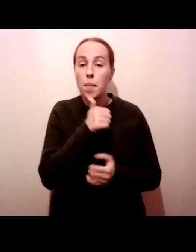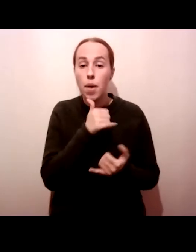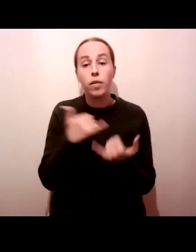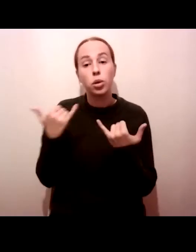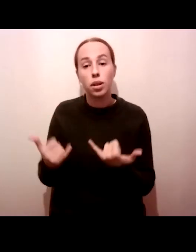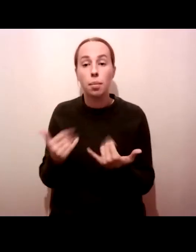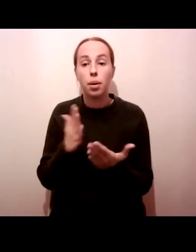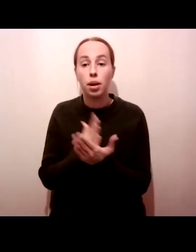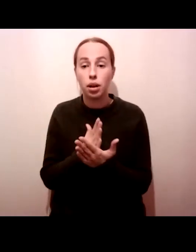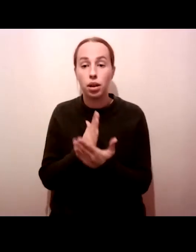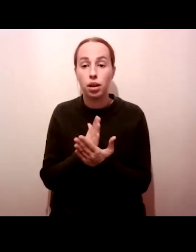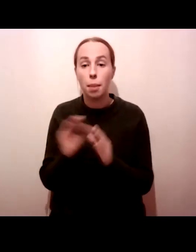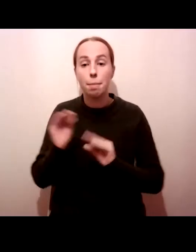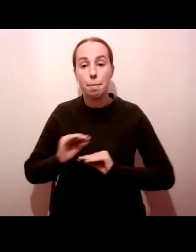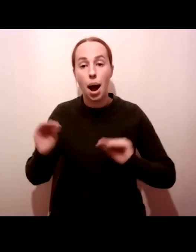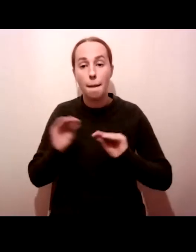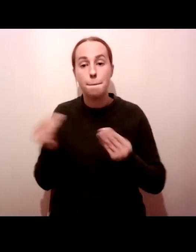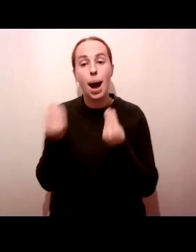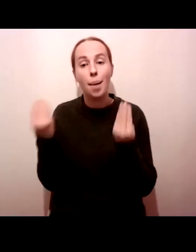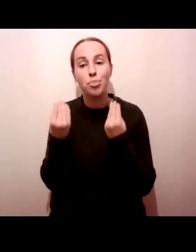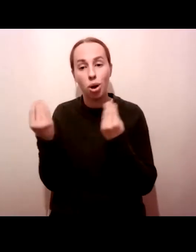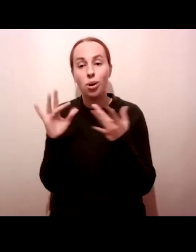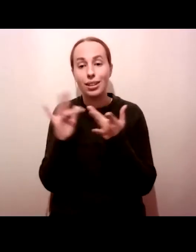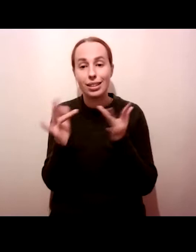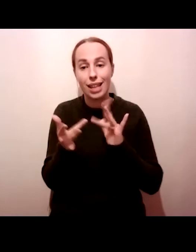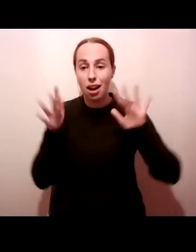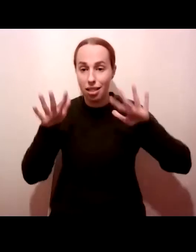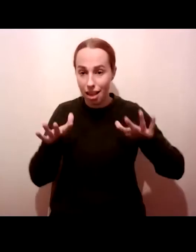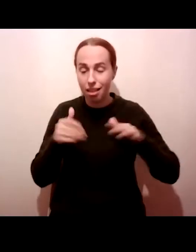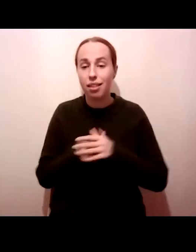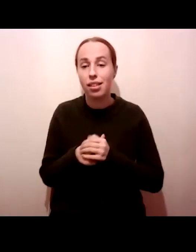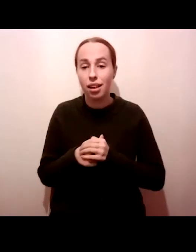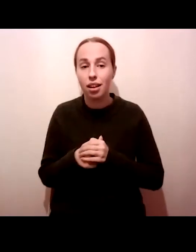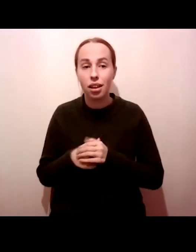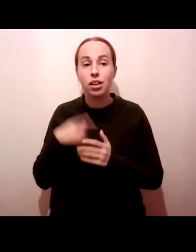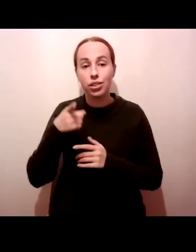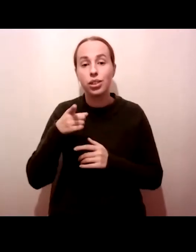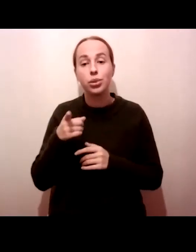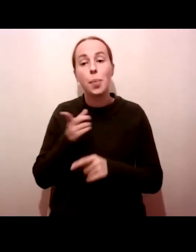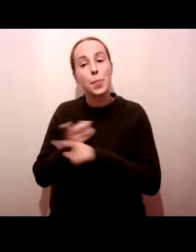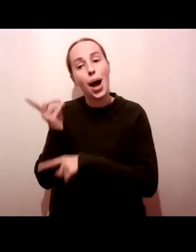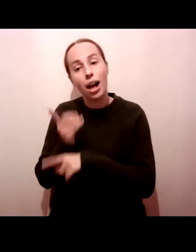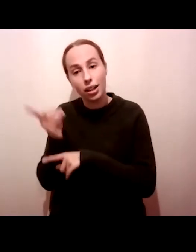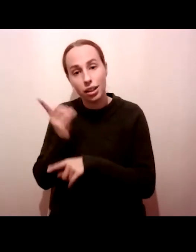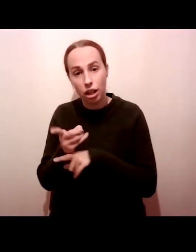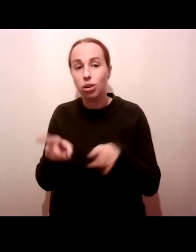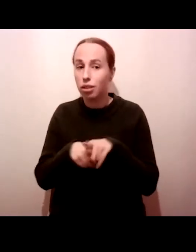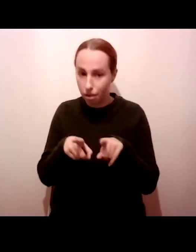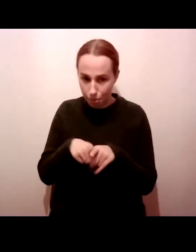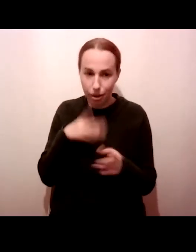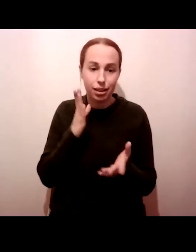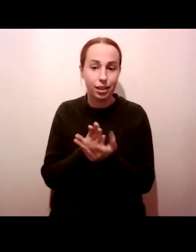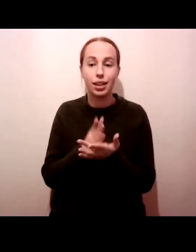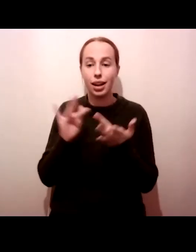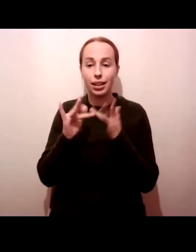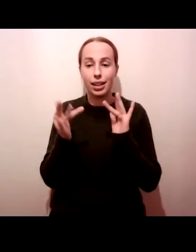school. Now that we have online classes, bullying